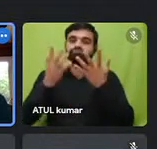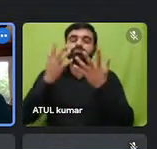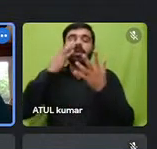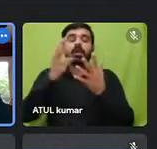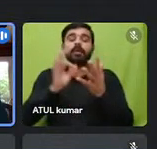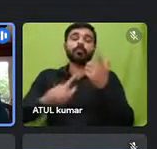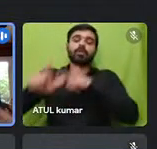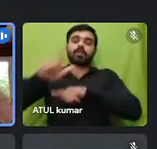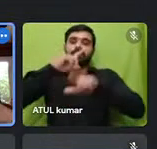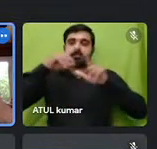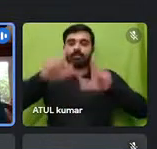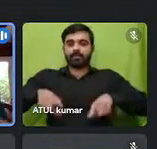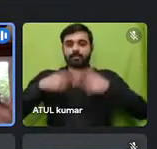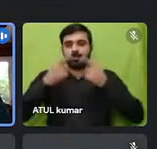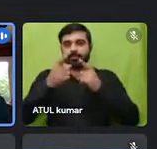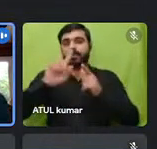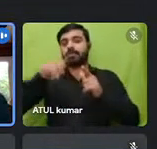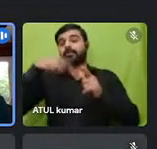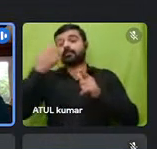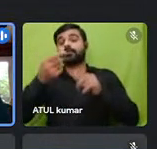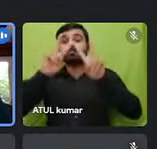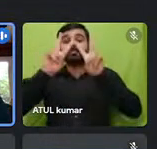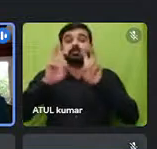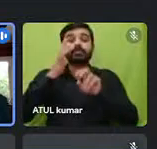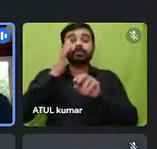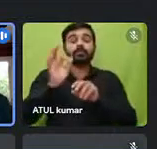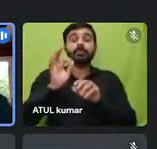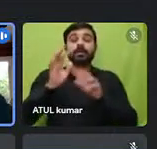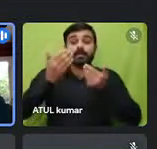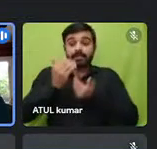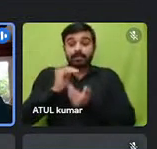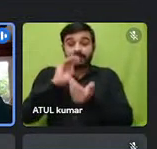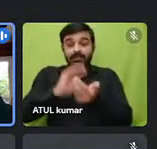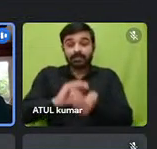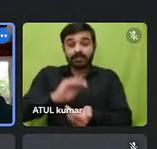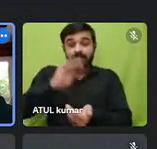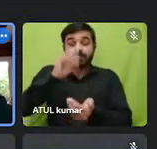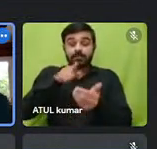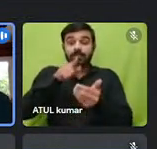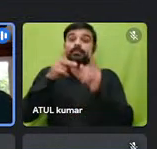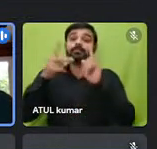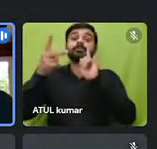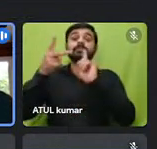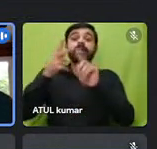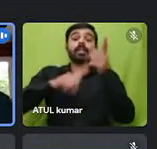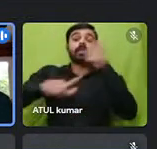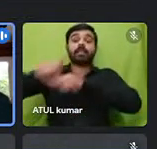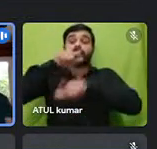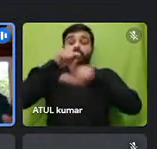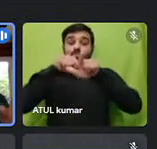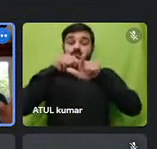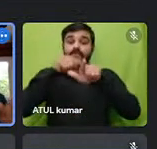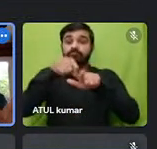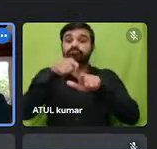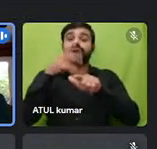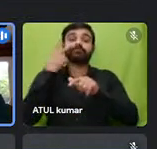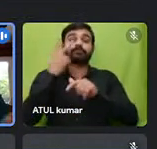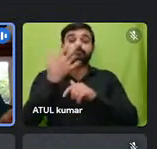life. The next important sensitive period is that for language. And as you'll see